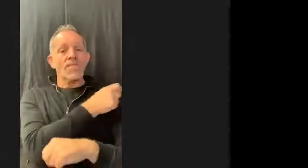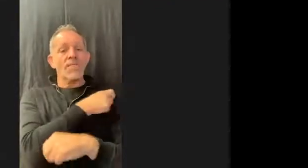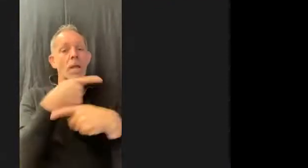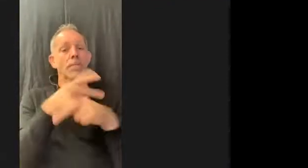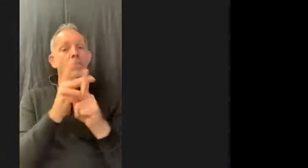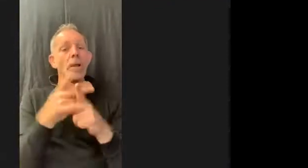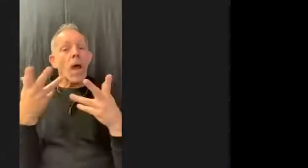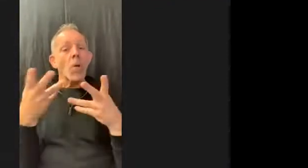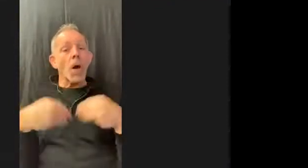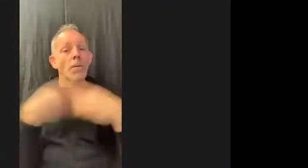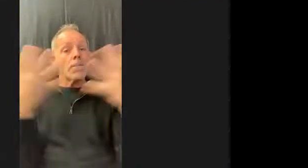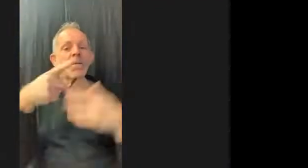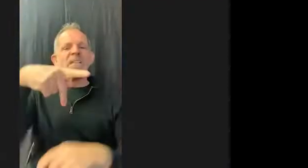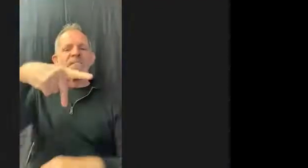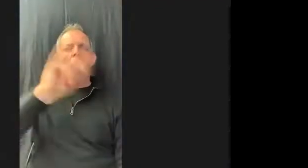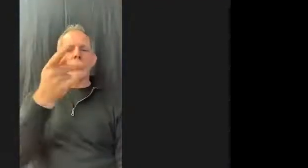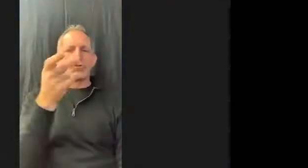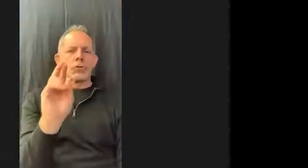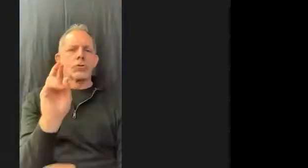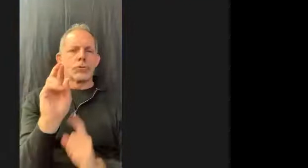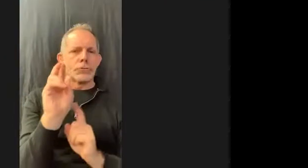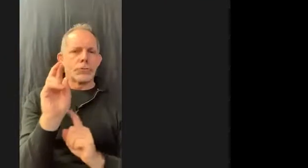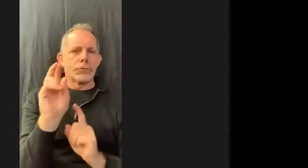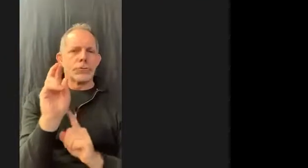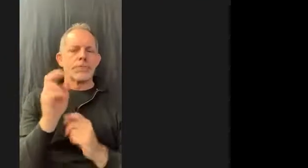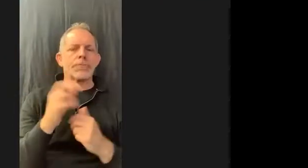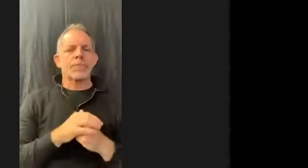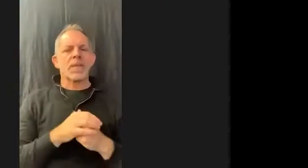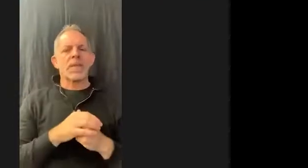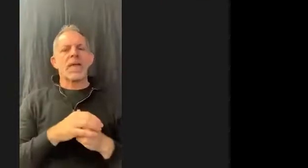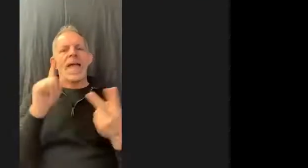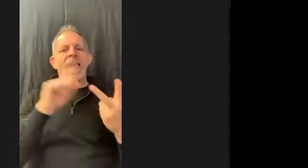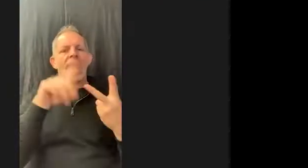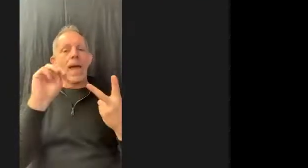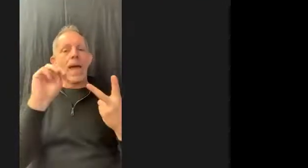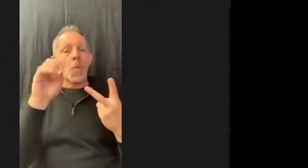Moderna and J&J will be available as supplies allow.